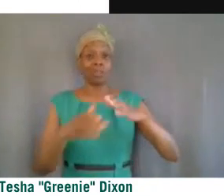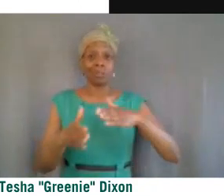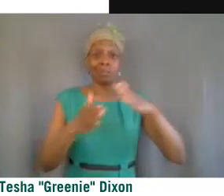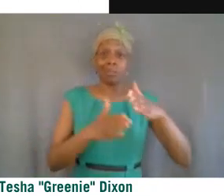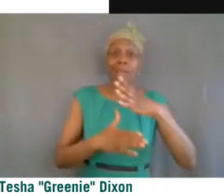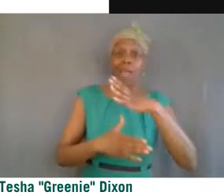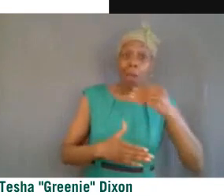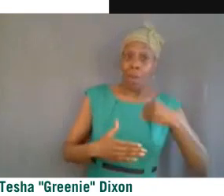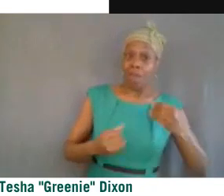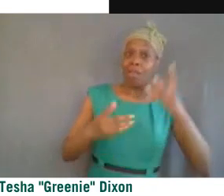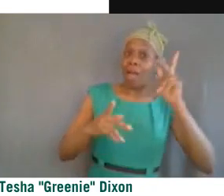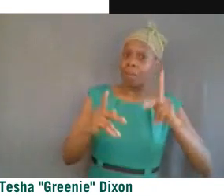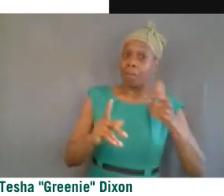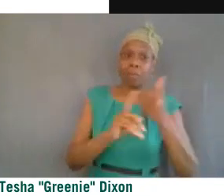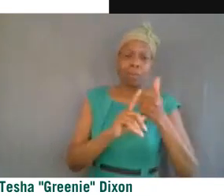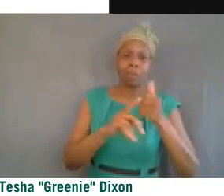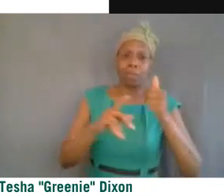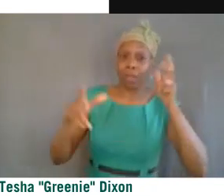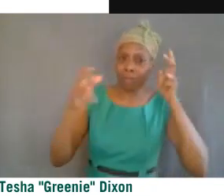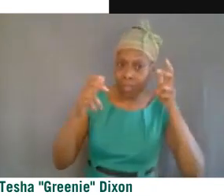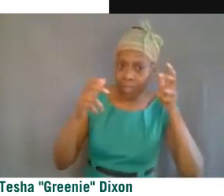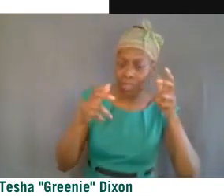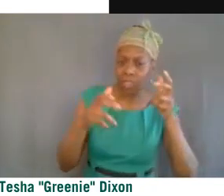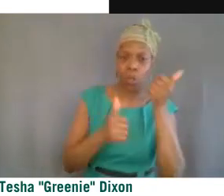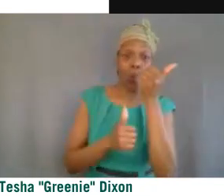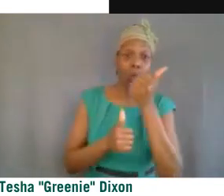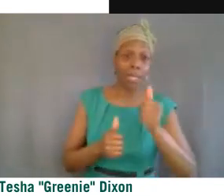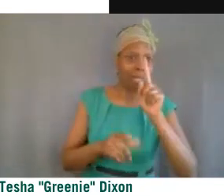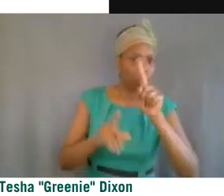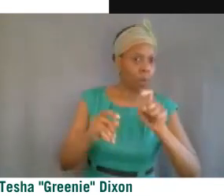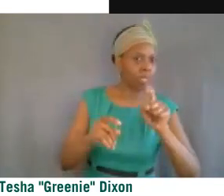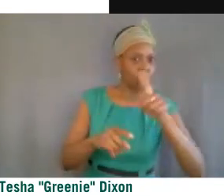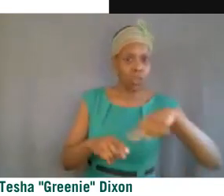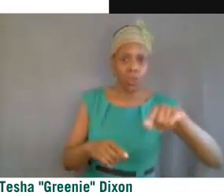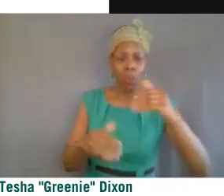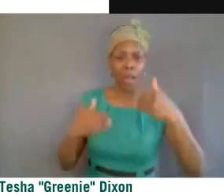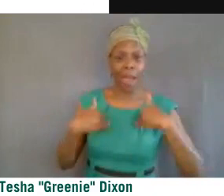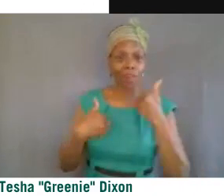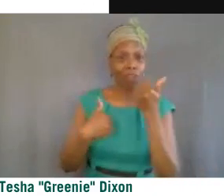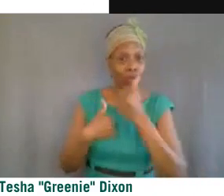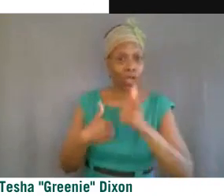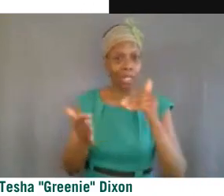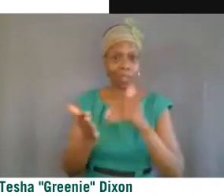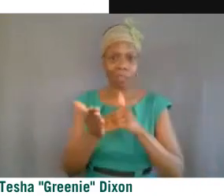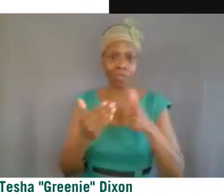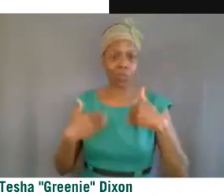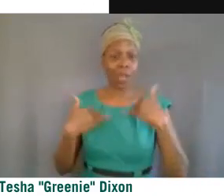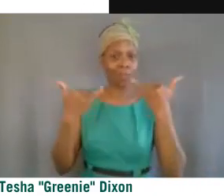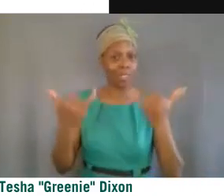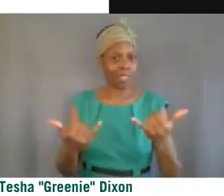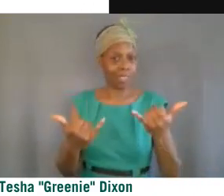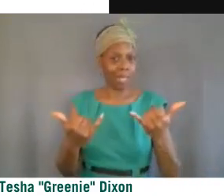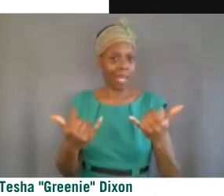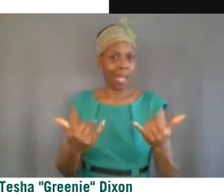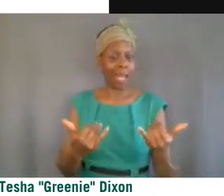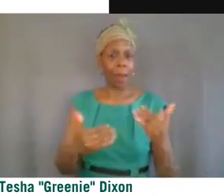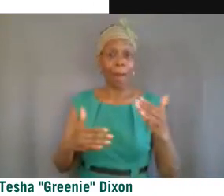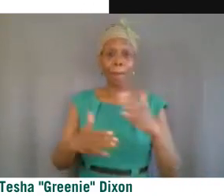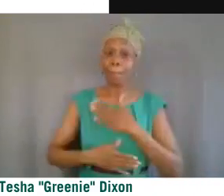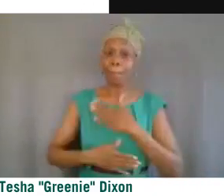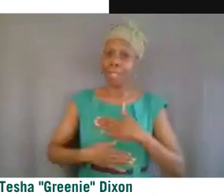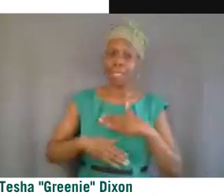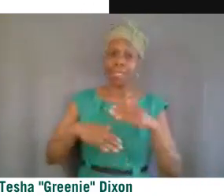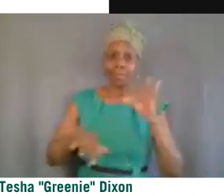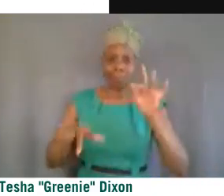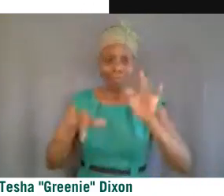already listening to this as well. So any questions that you have for any of the doctors that we have on today, please put them in the chat function. We'll do